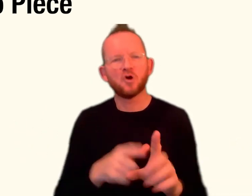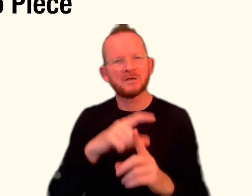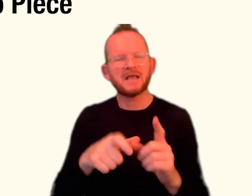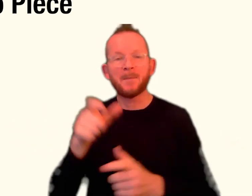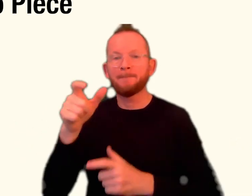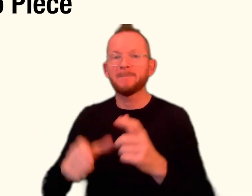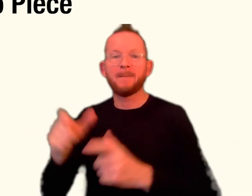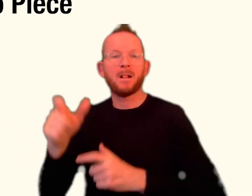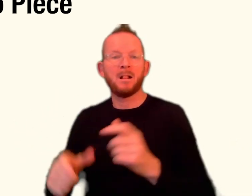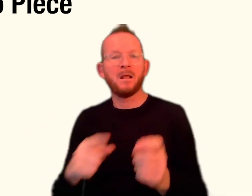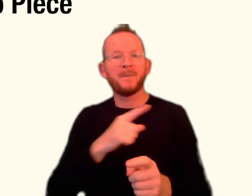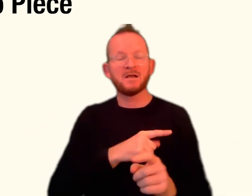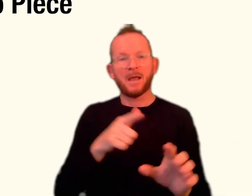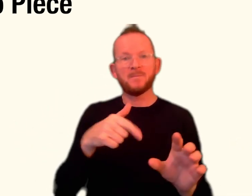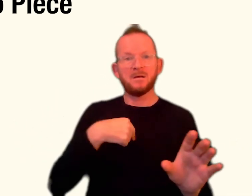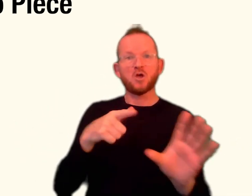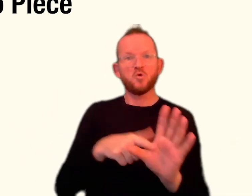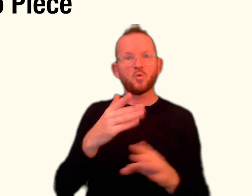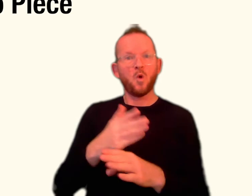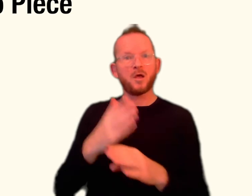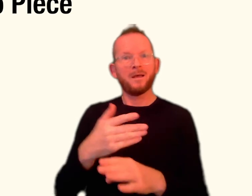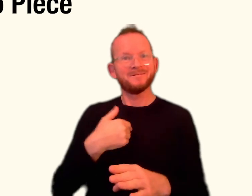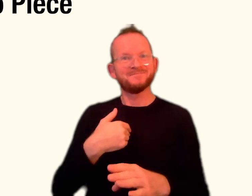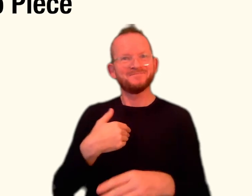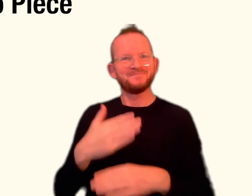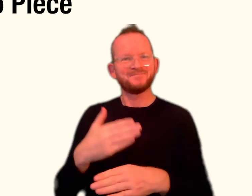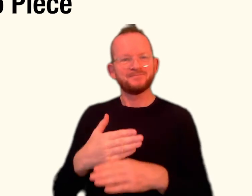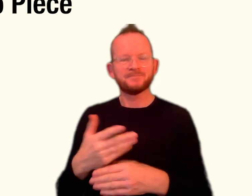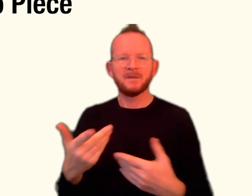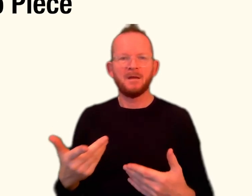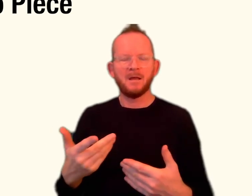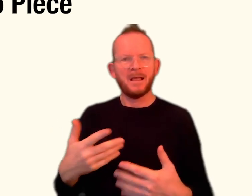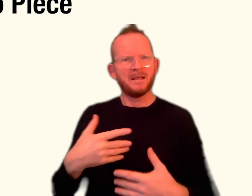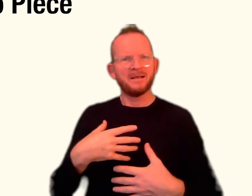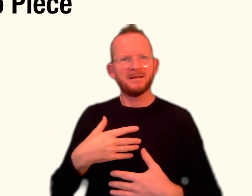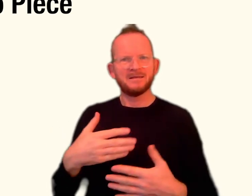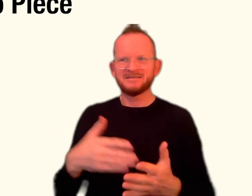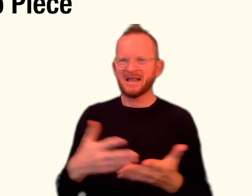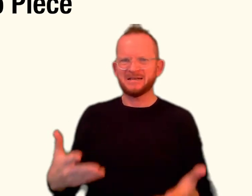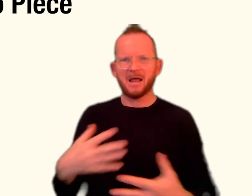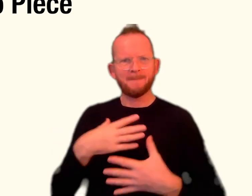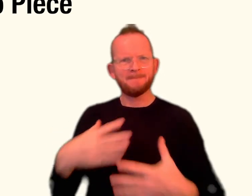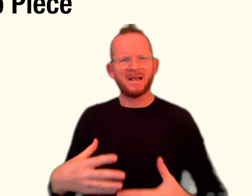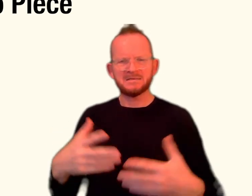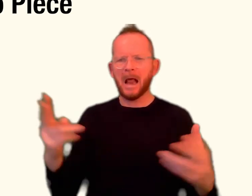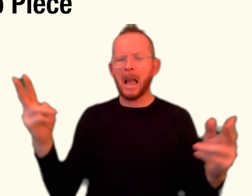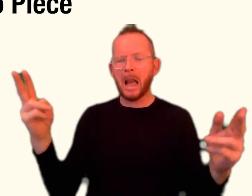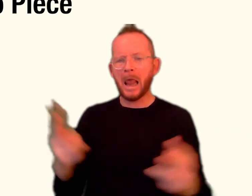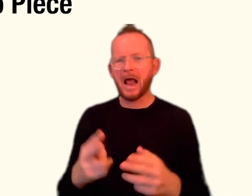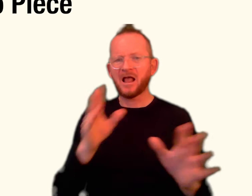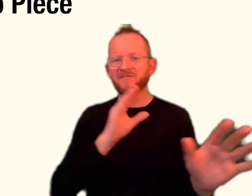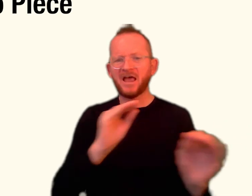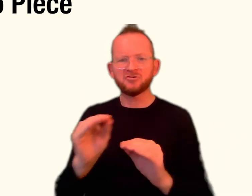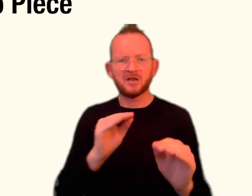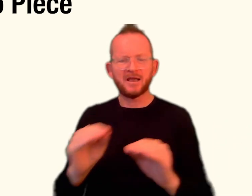disabled people because I was a youth worker, and it's still amazing, a lack of an education